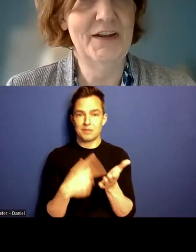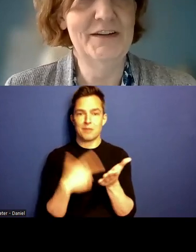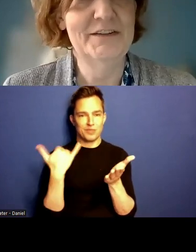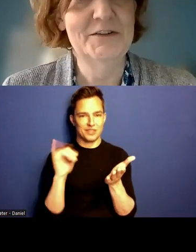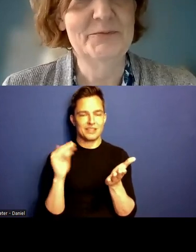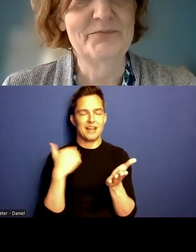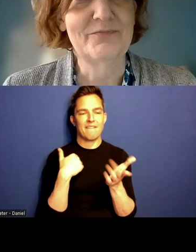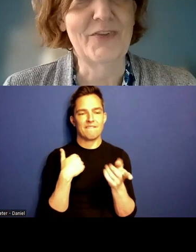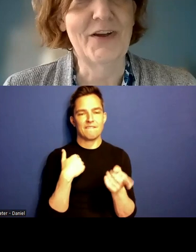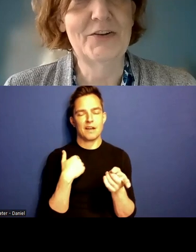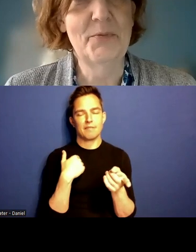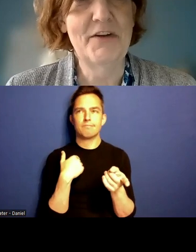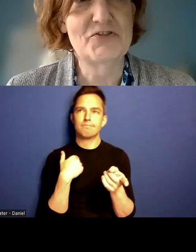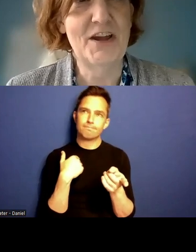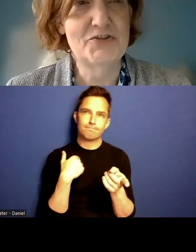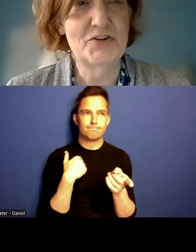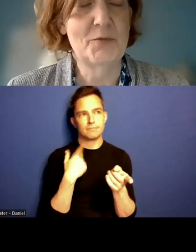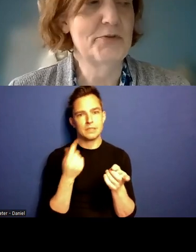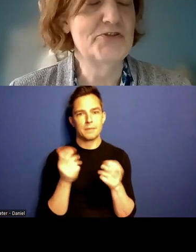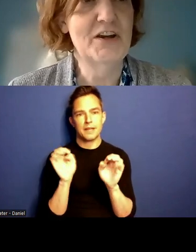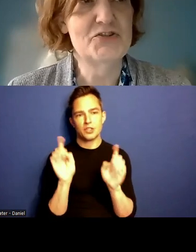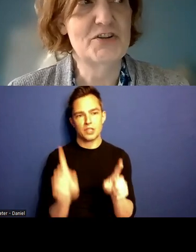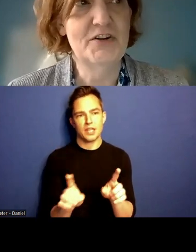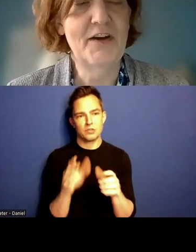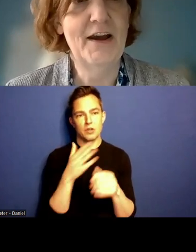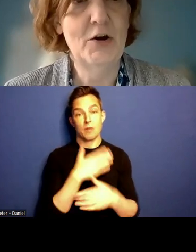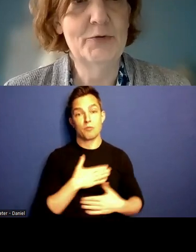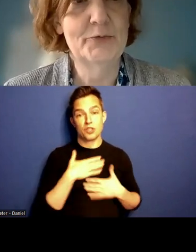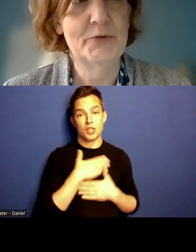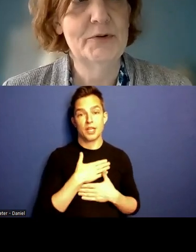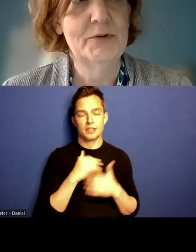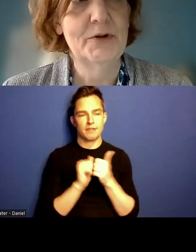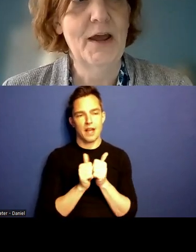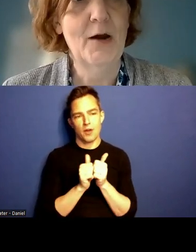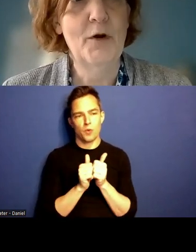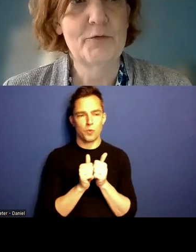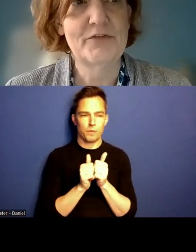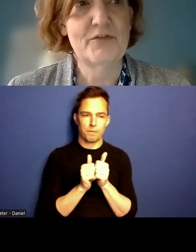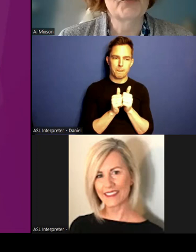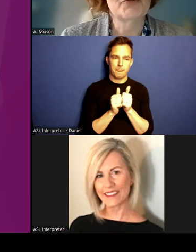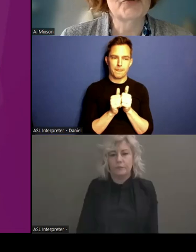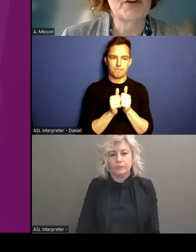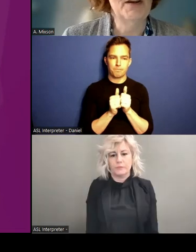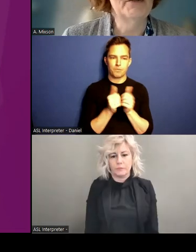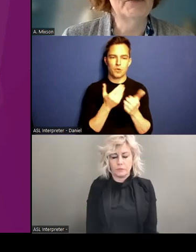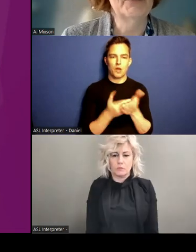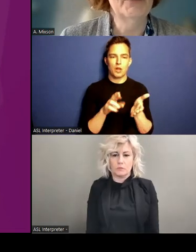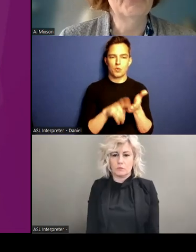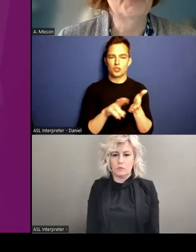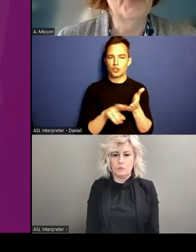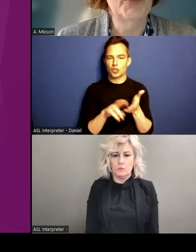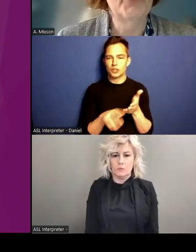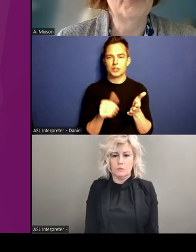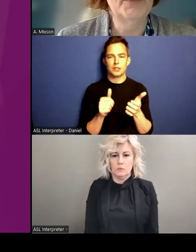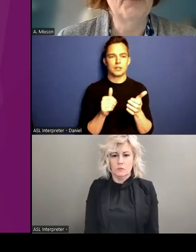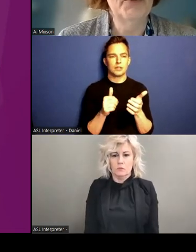still a little bit of education or appreciation of how well-researched and how